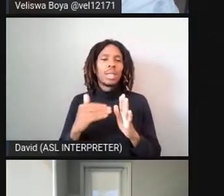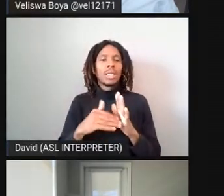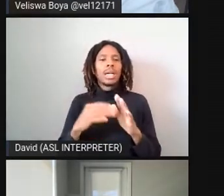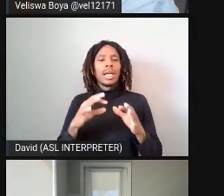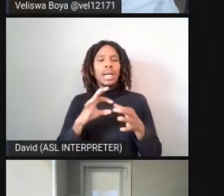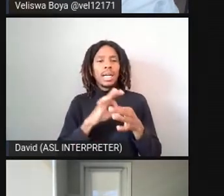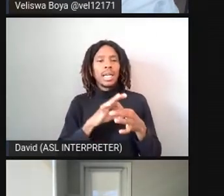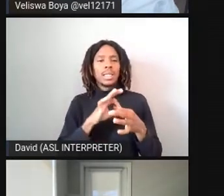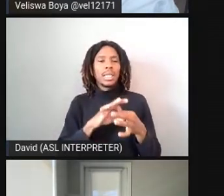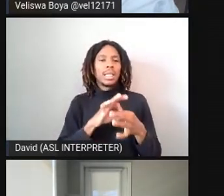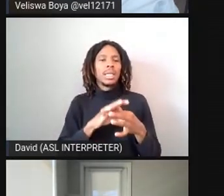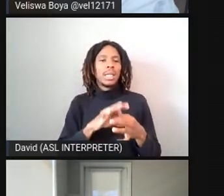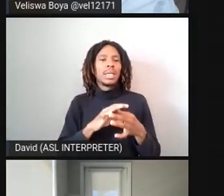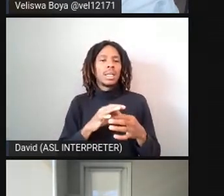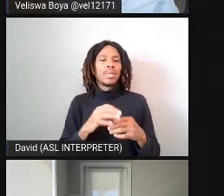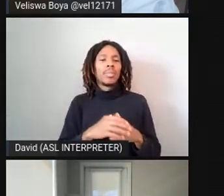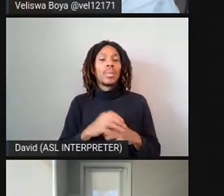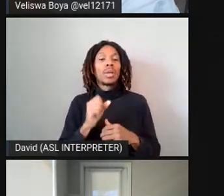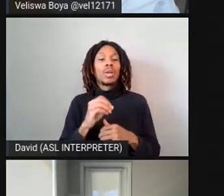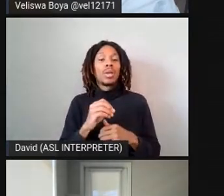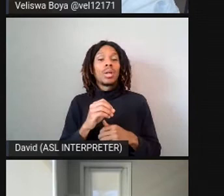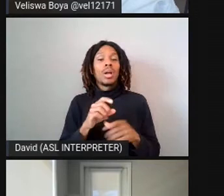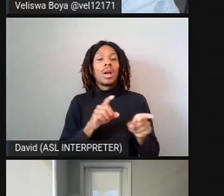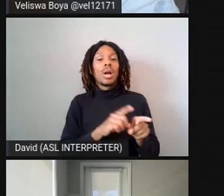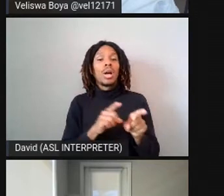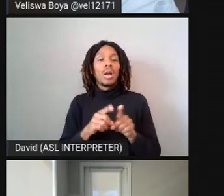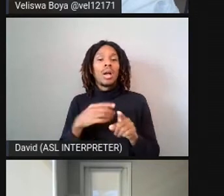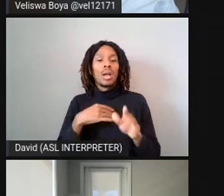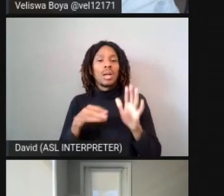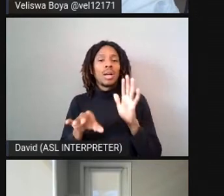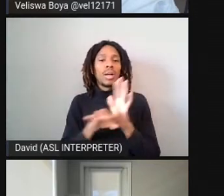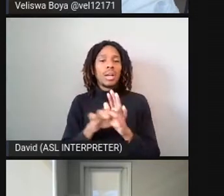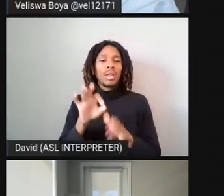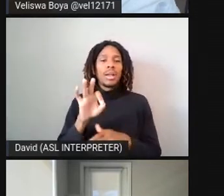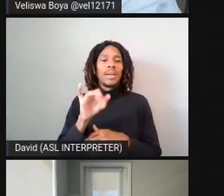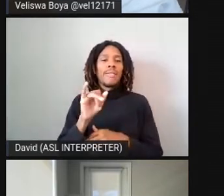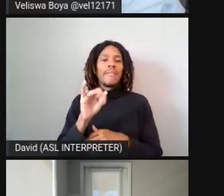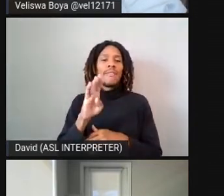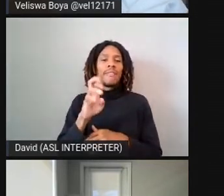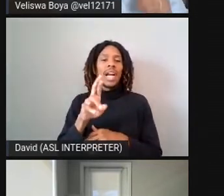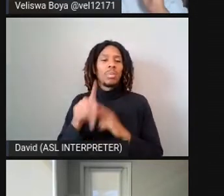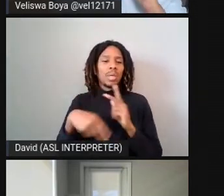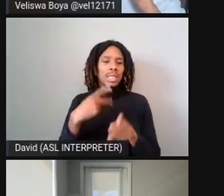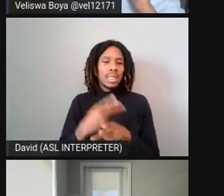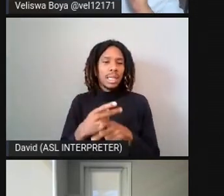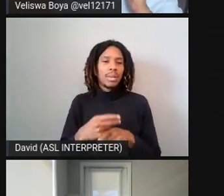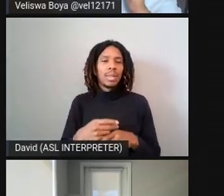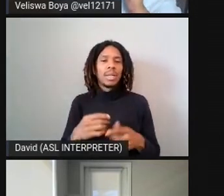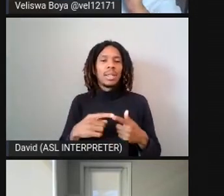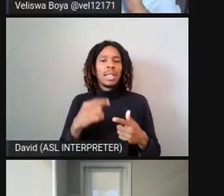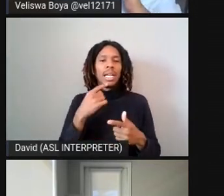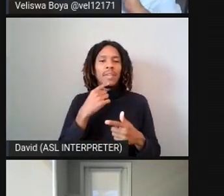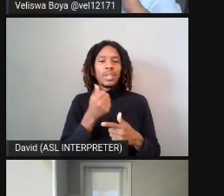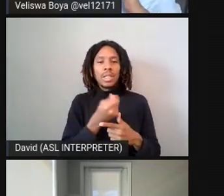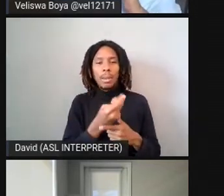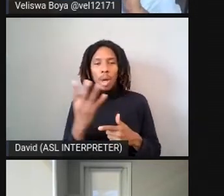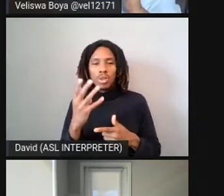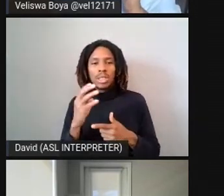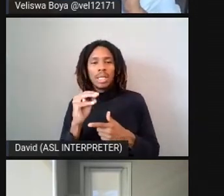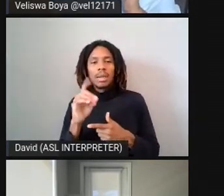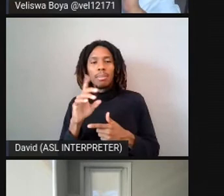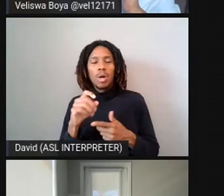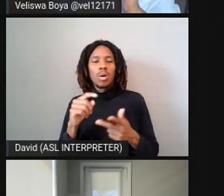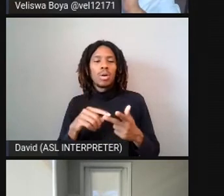there. So that being said, you also have to select your fiber type and then whether it's a multi-mode or a single mode,